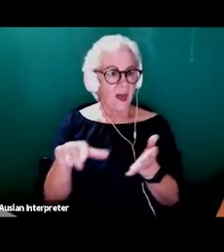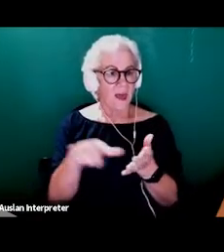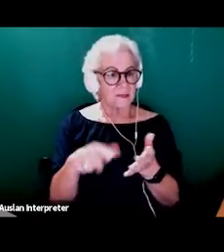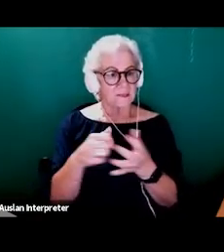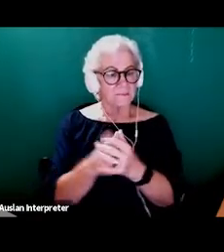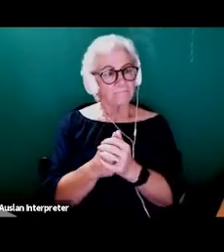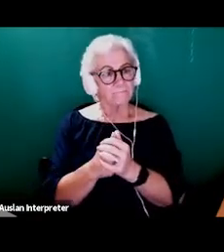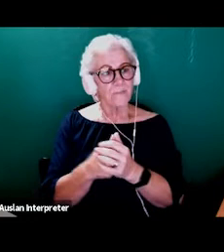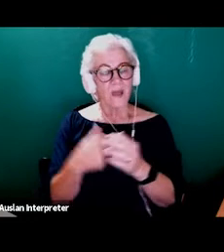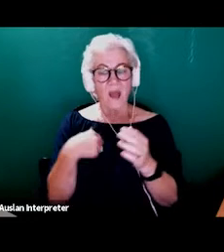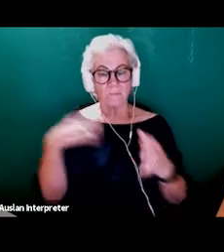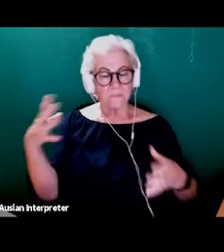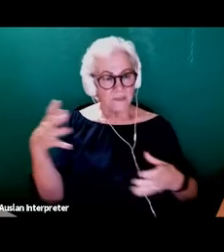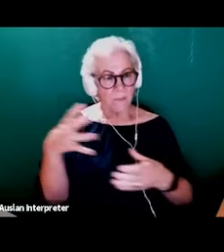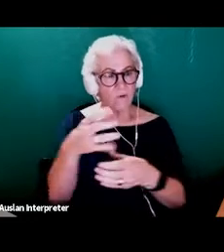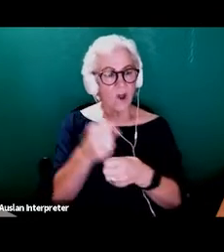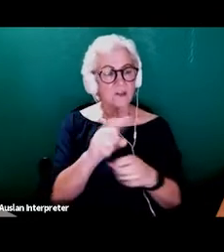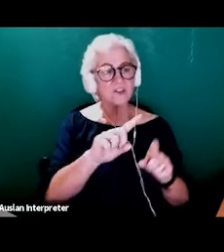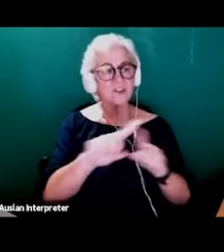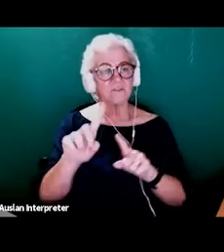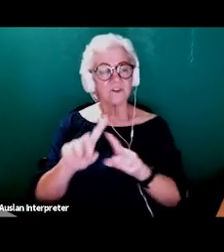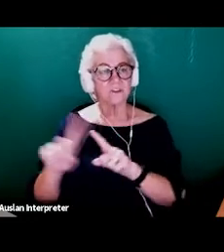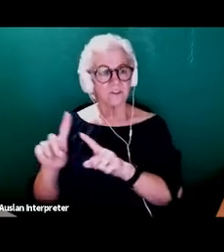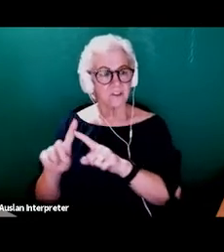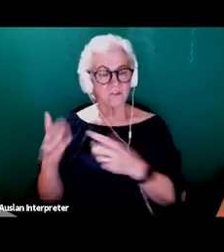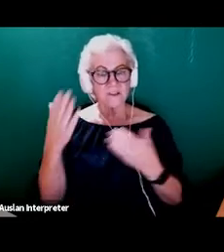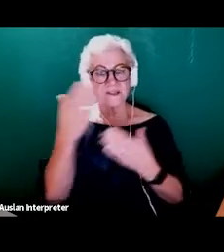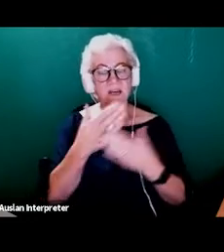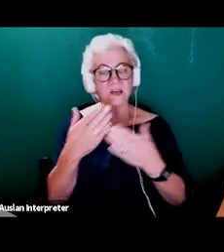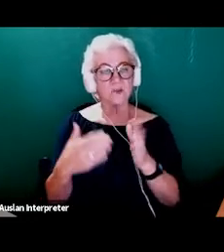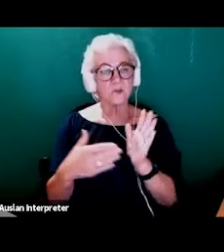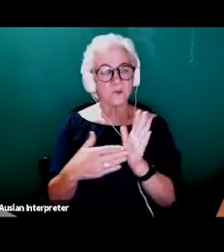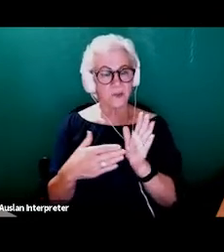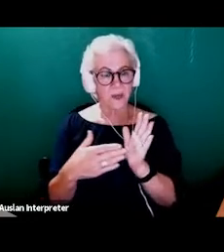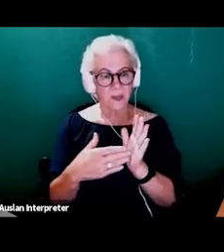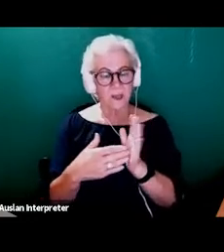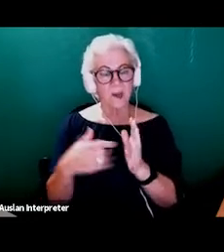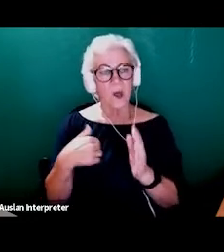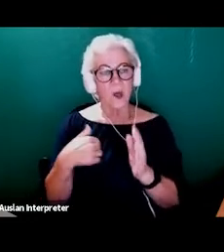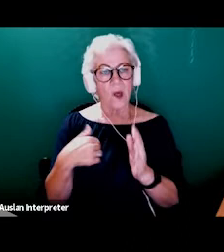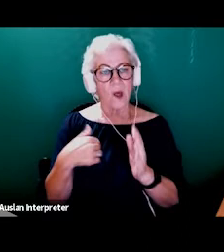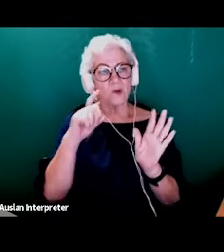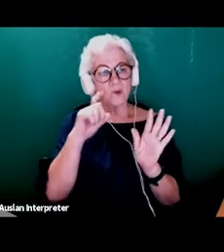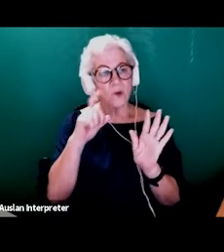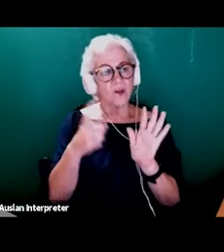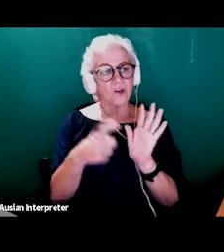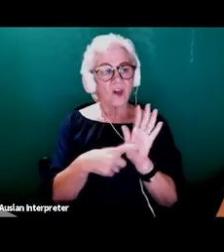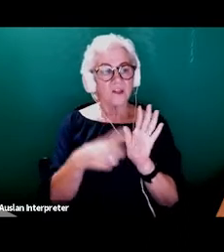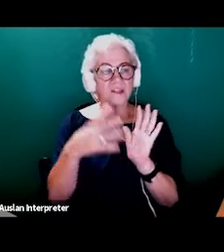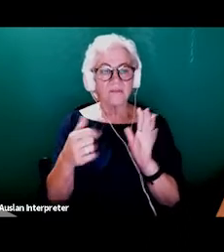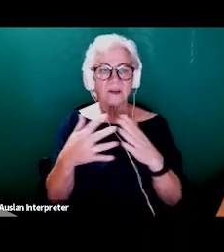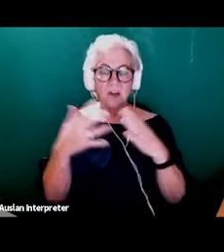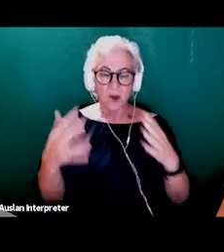I'm summarising a range of different studies today, and I'd just really like to acknowledge there's a very large group